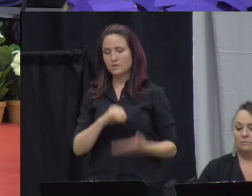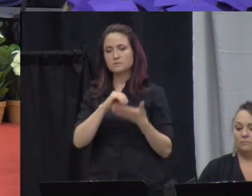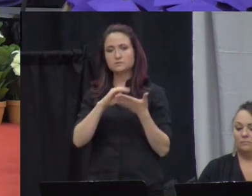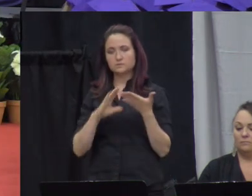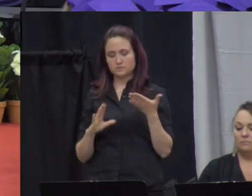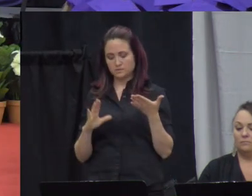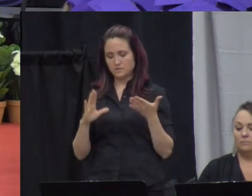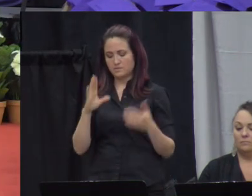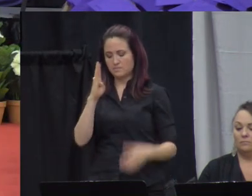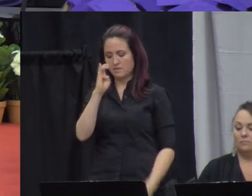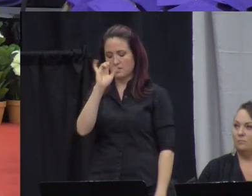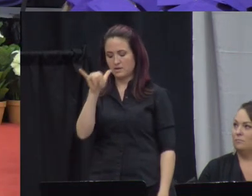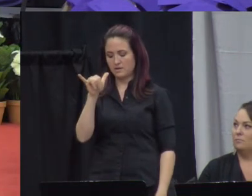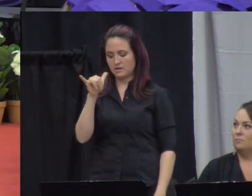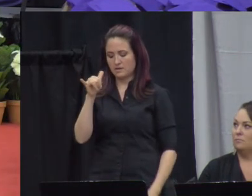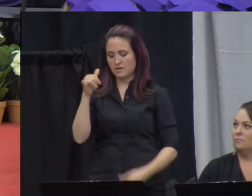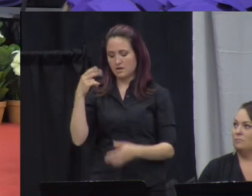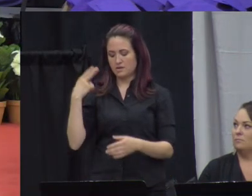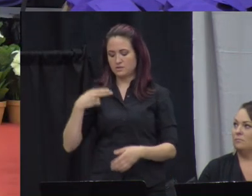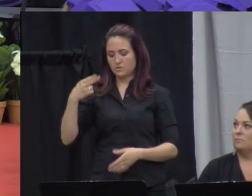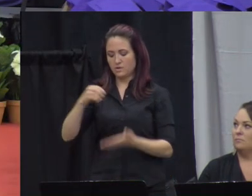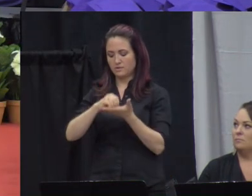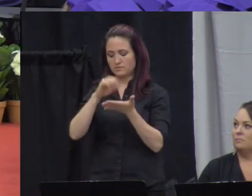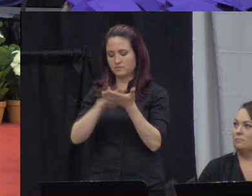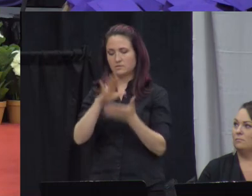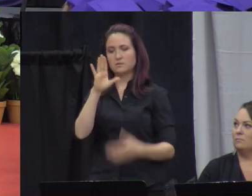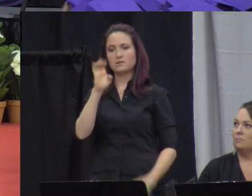Student Body Historian, Eben Chavez.